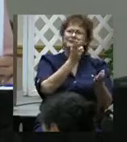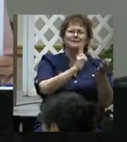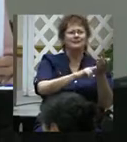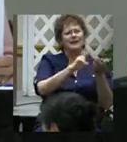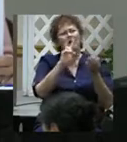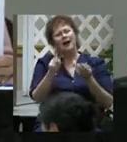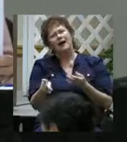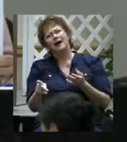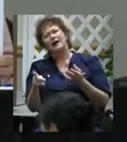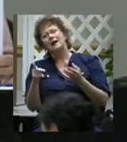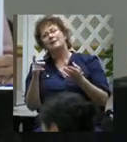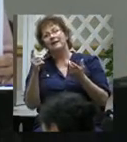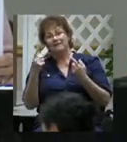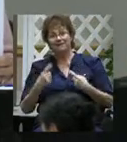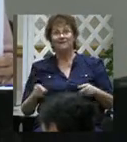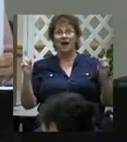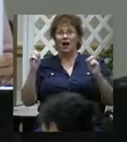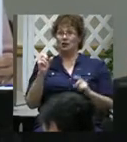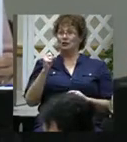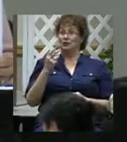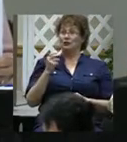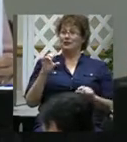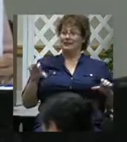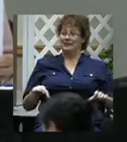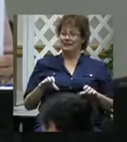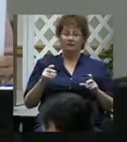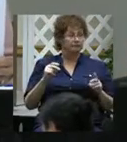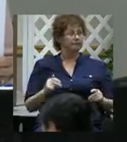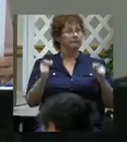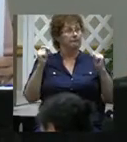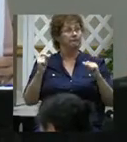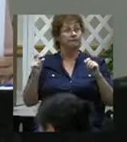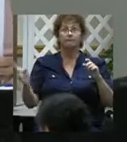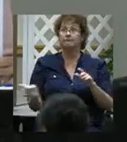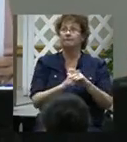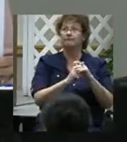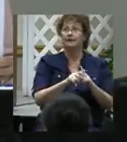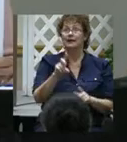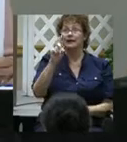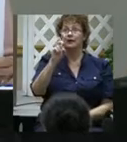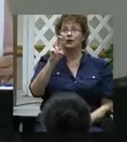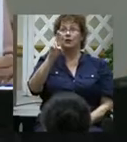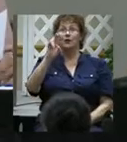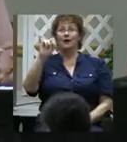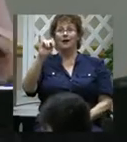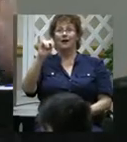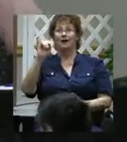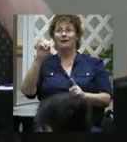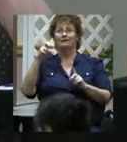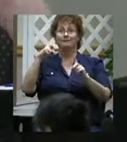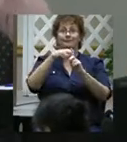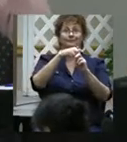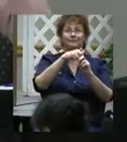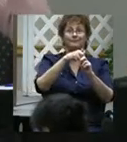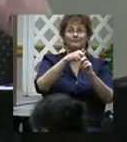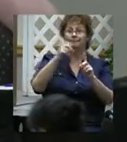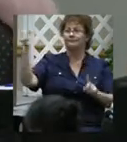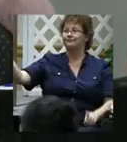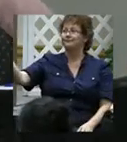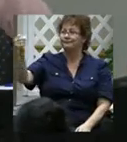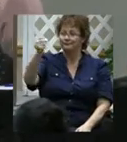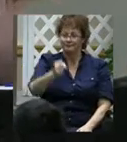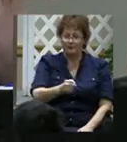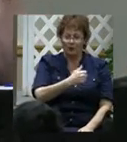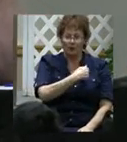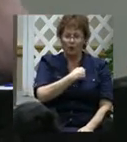you'll be great. Well, she did. And all of a sudden, we got a DUI case that had, they had a